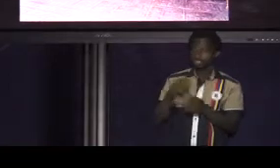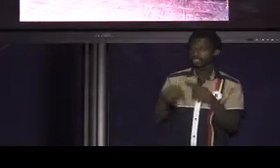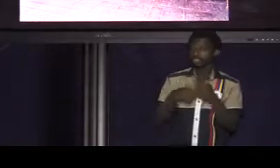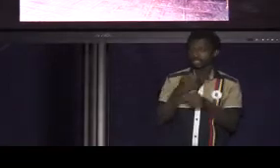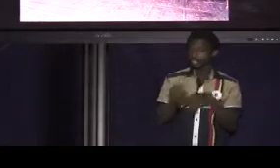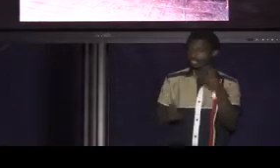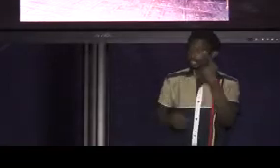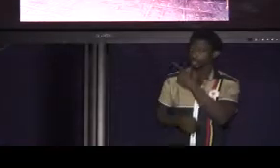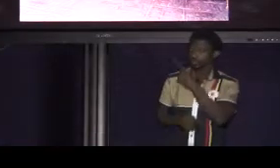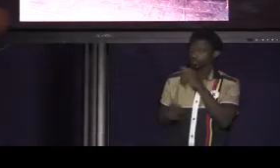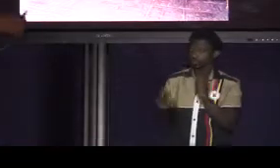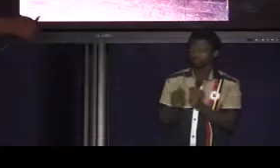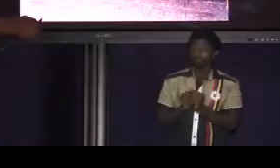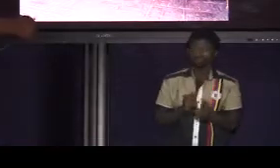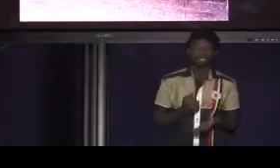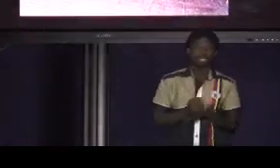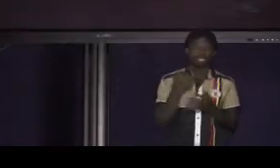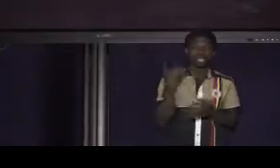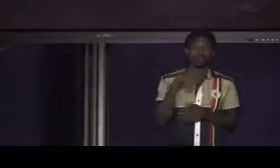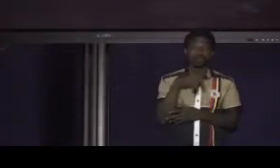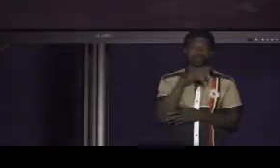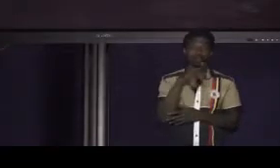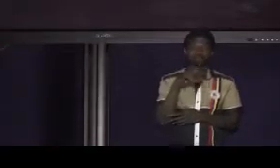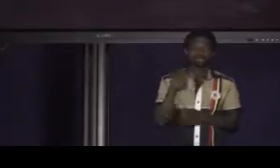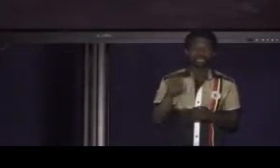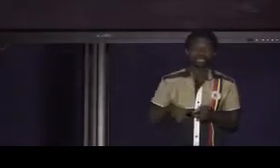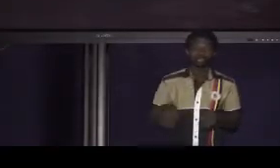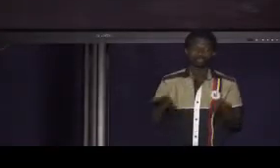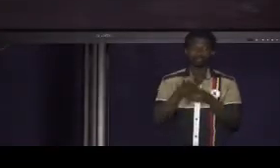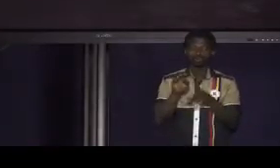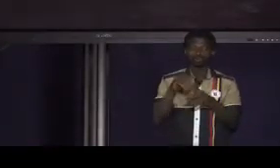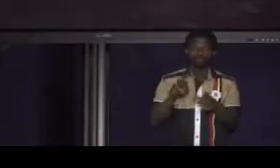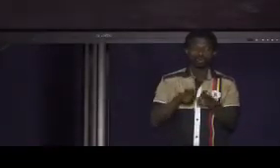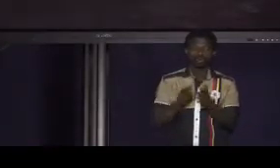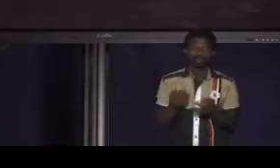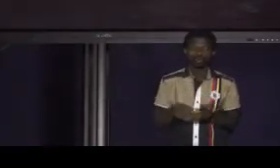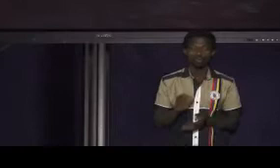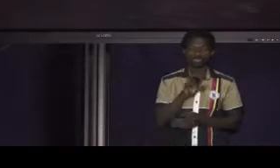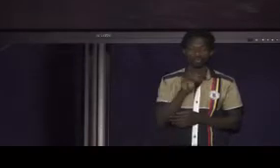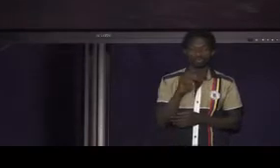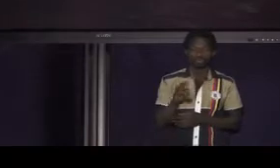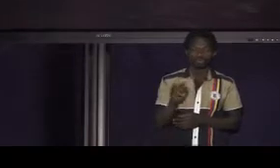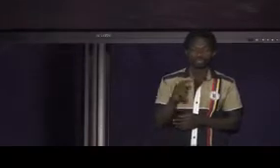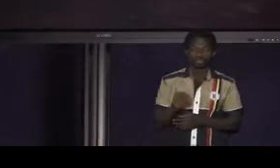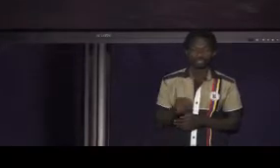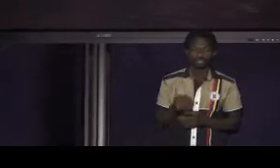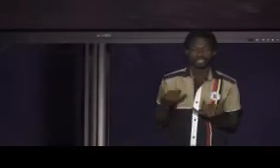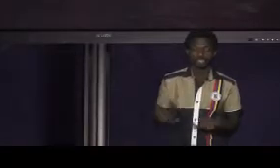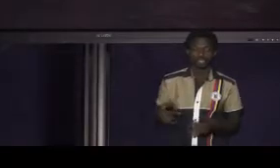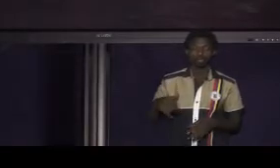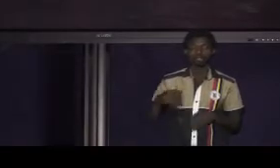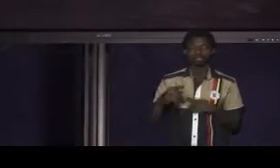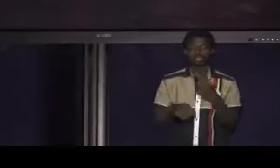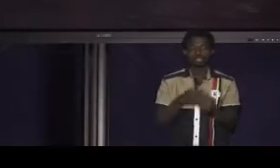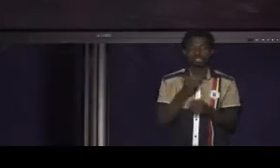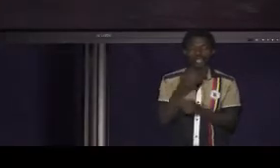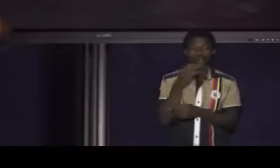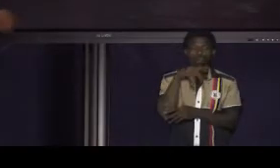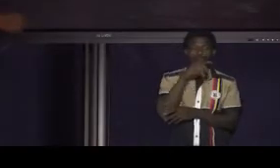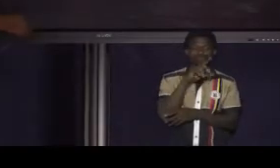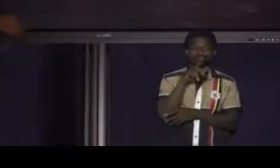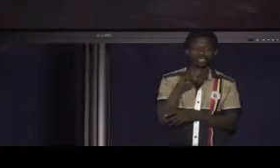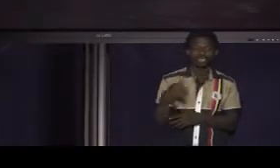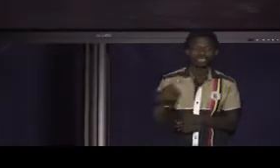in drawing the curtain or to close the curtains. Now, let's talk about types of pulley. We have